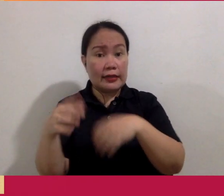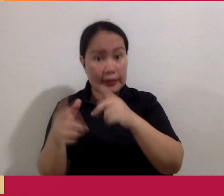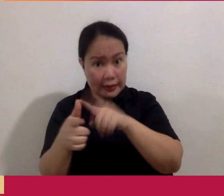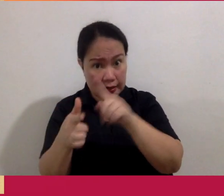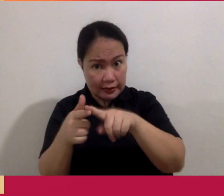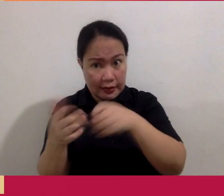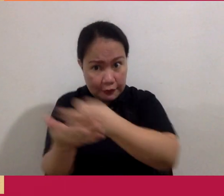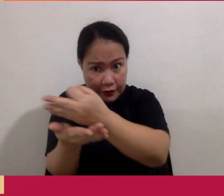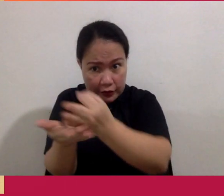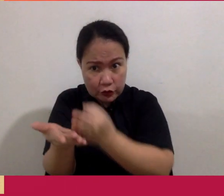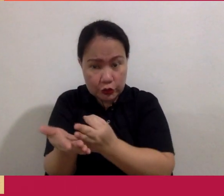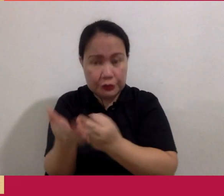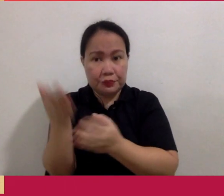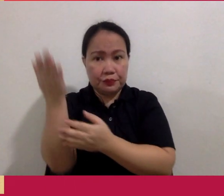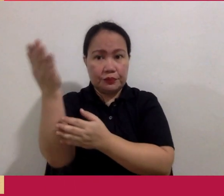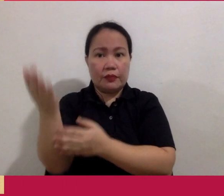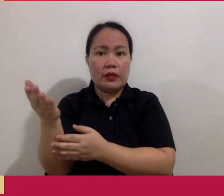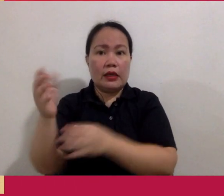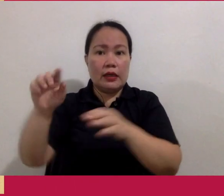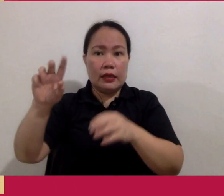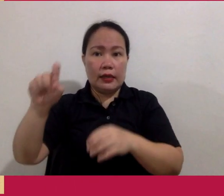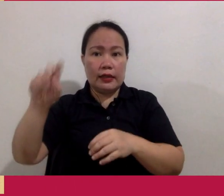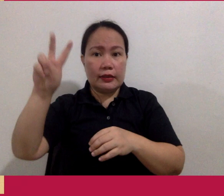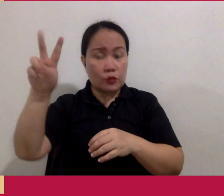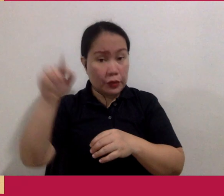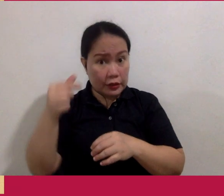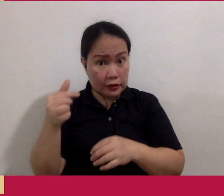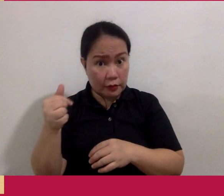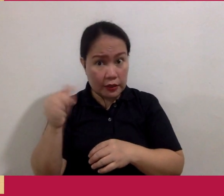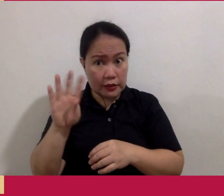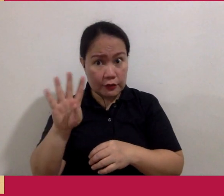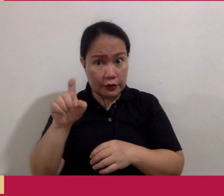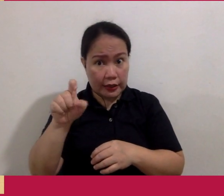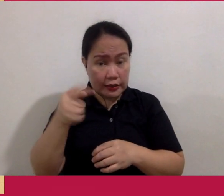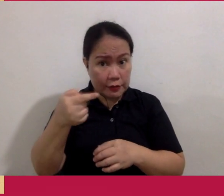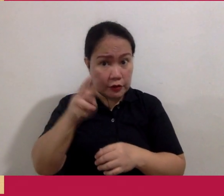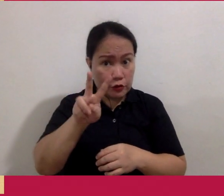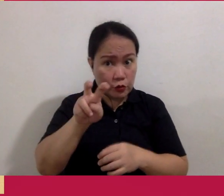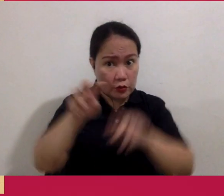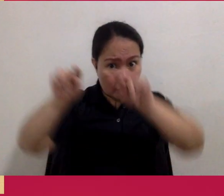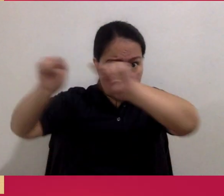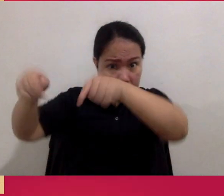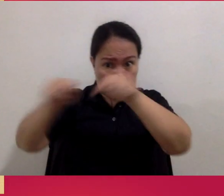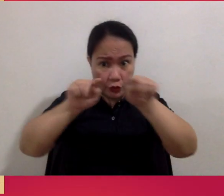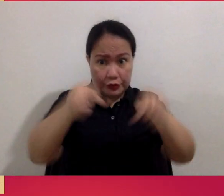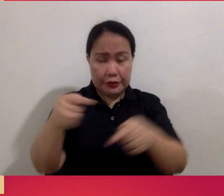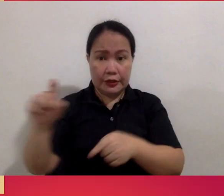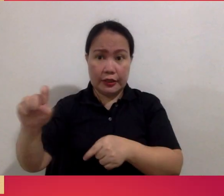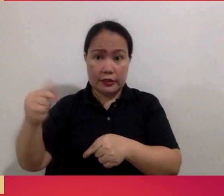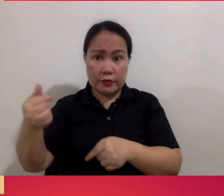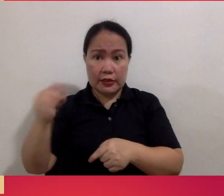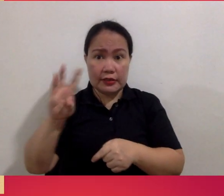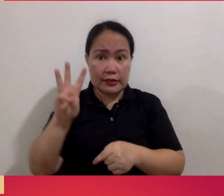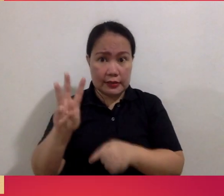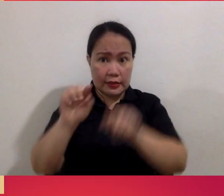then, factor natin yan. So, the factor of x squared plus 4x minus 12 is equal to